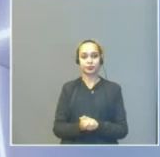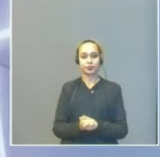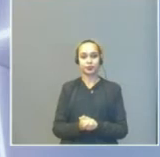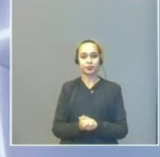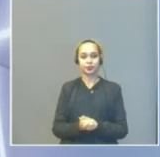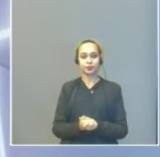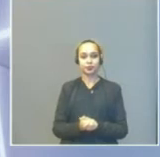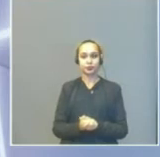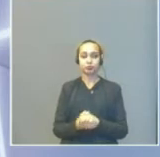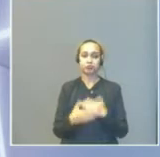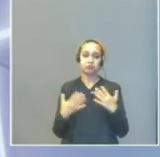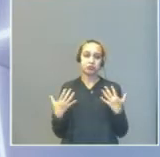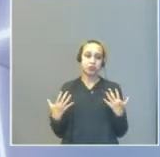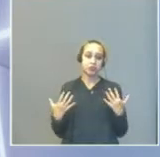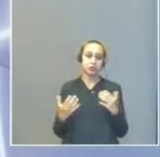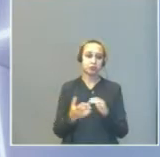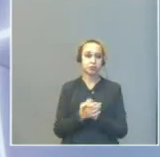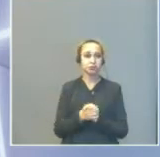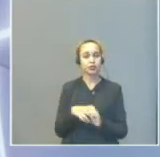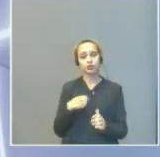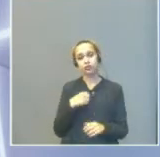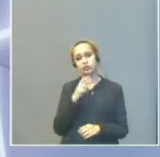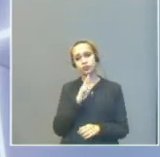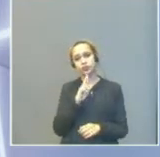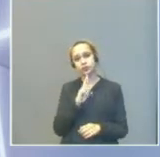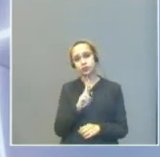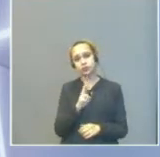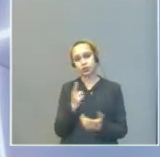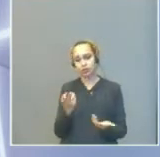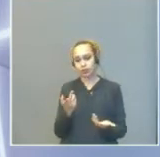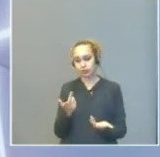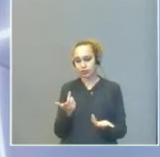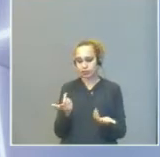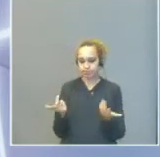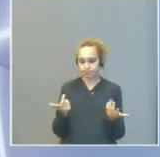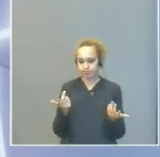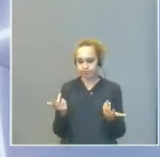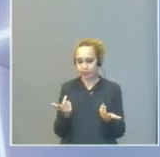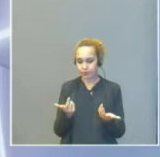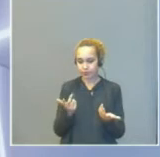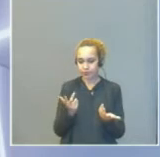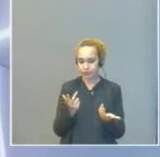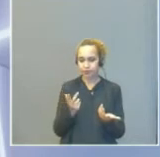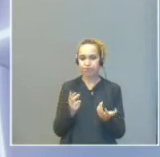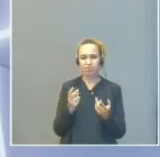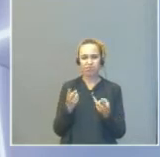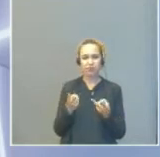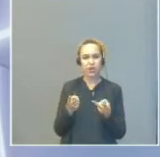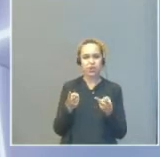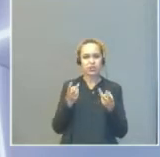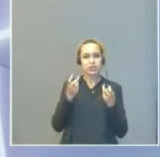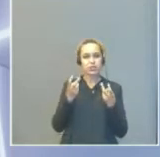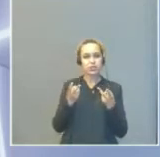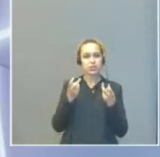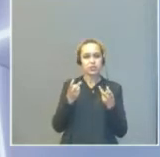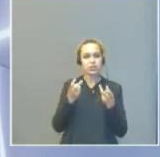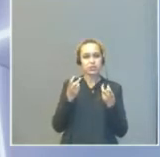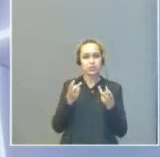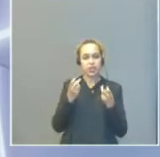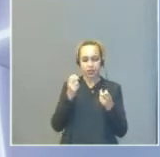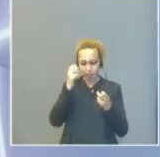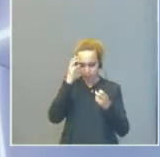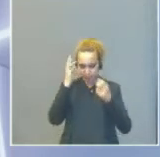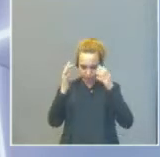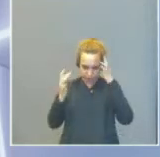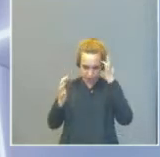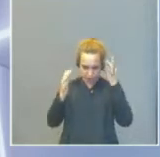by noticing the homogeneous monopoly of ideas that we call